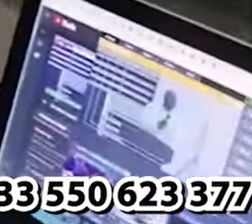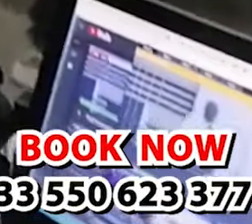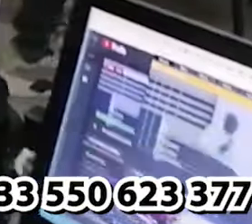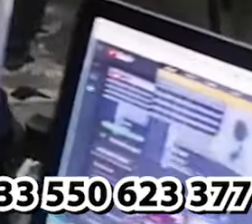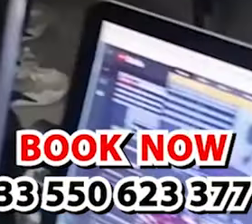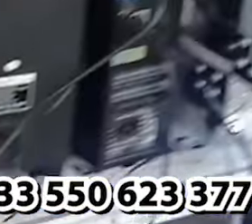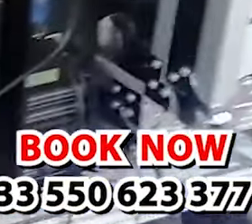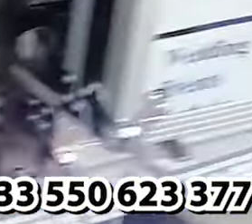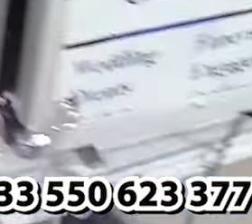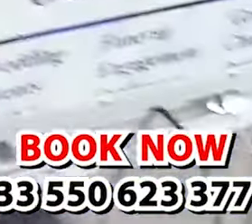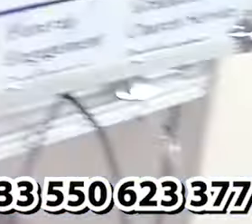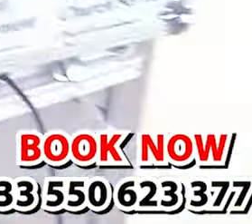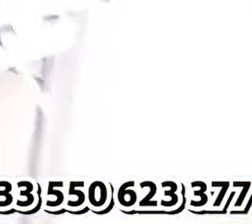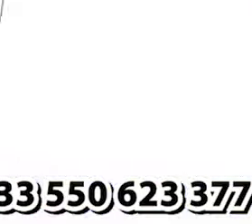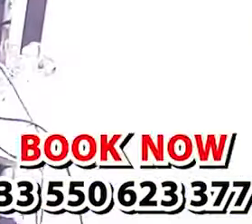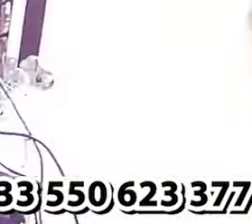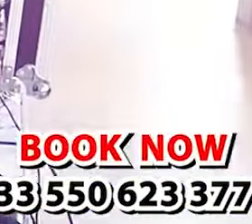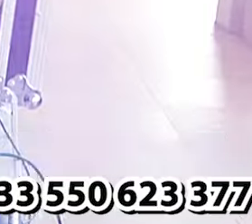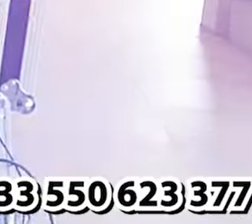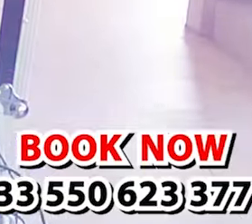Kumi online TV production